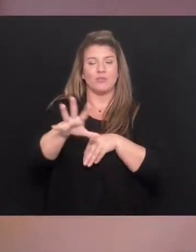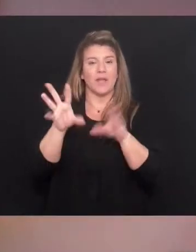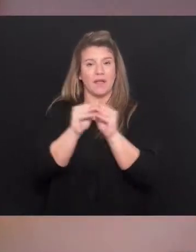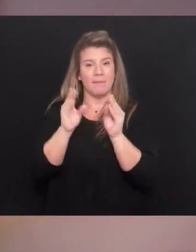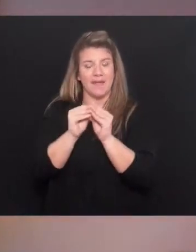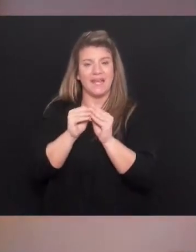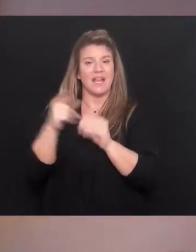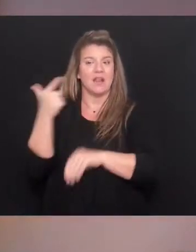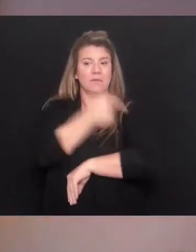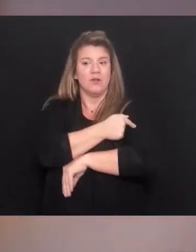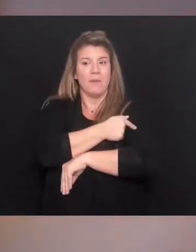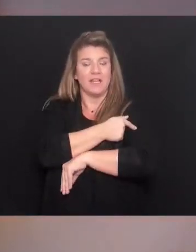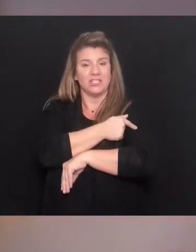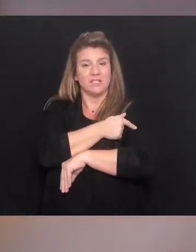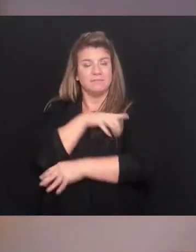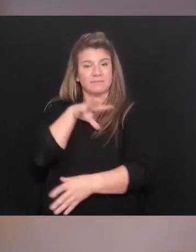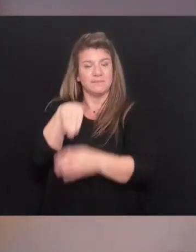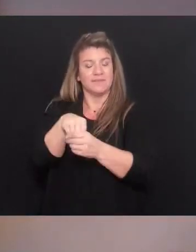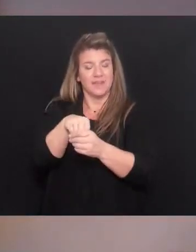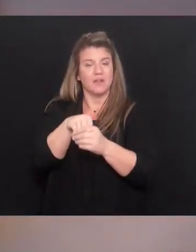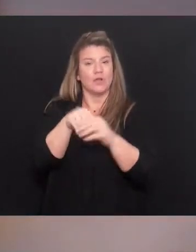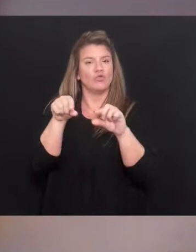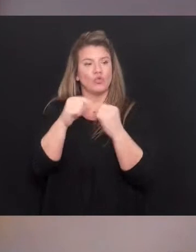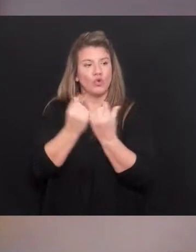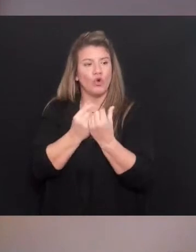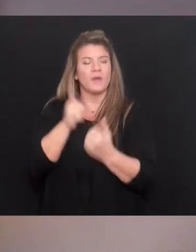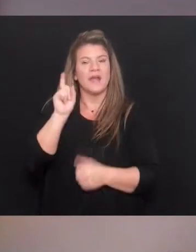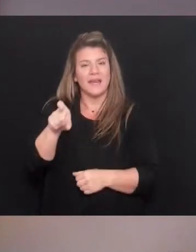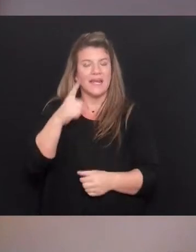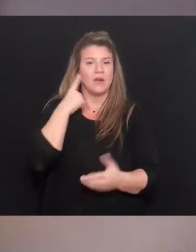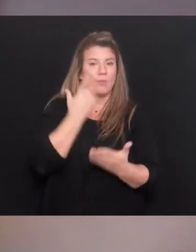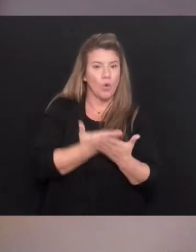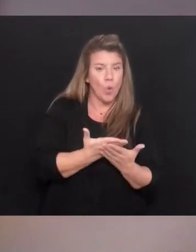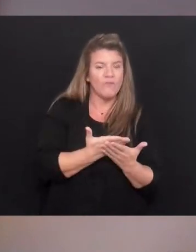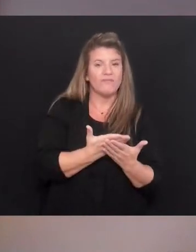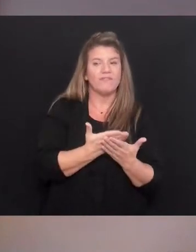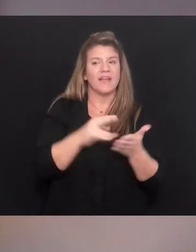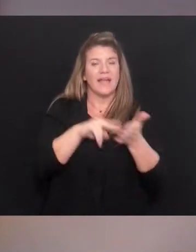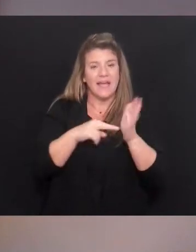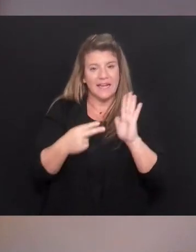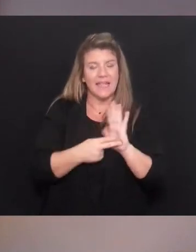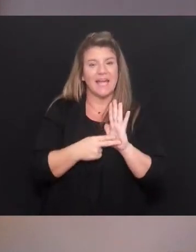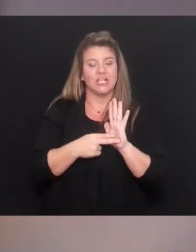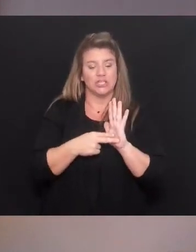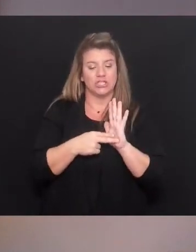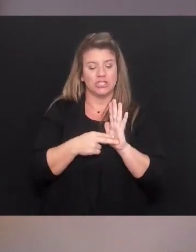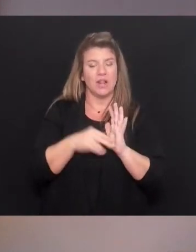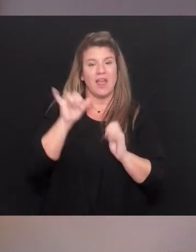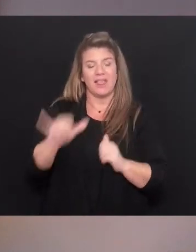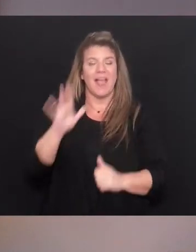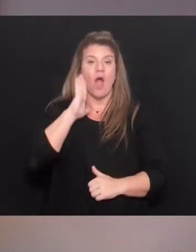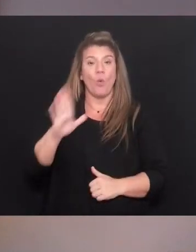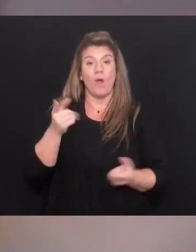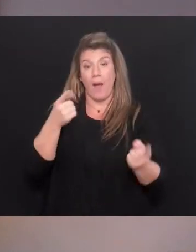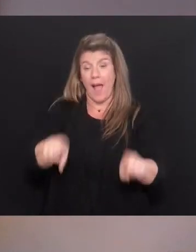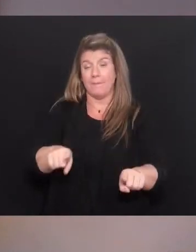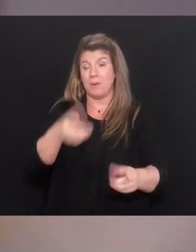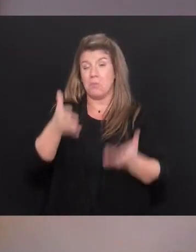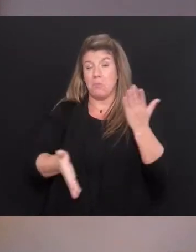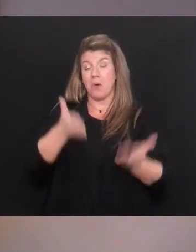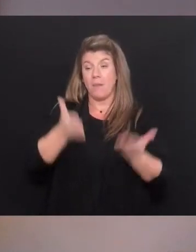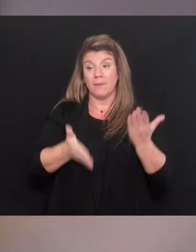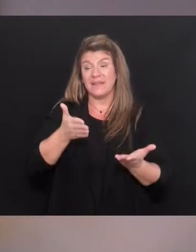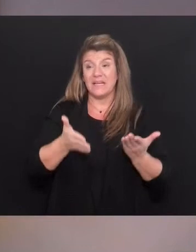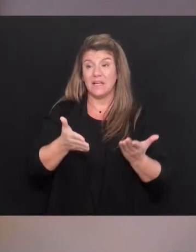Immunization Practices. Both of those groups need to approve the indication, and we anticipate that will happen probably for